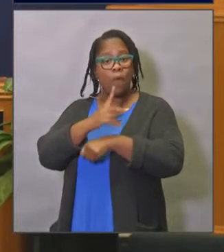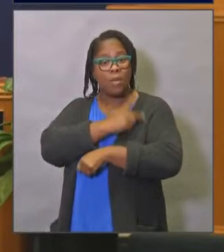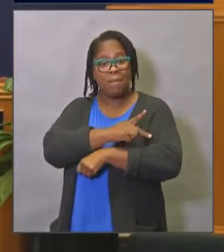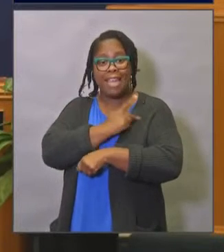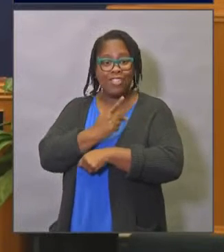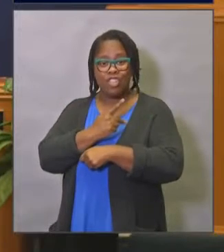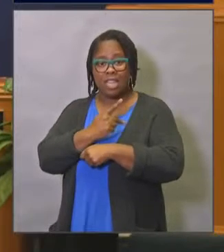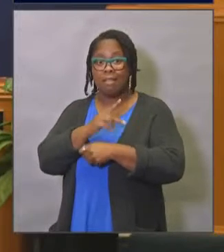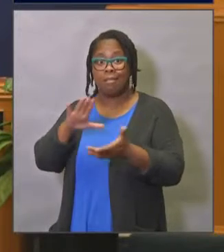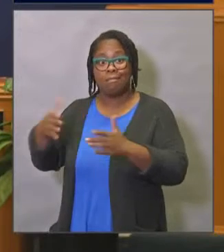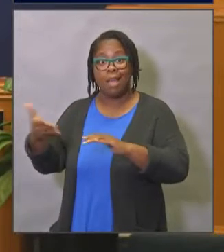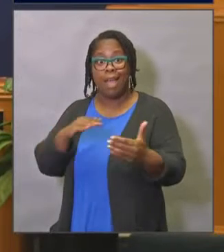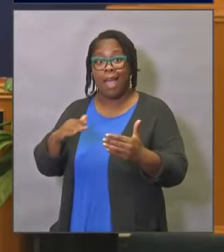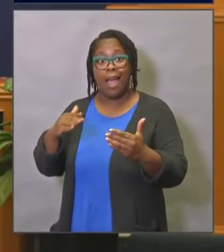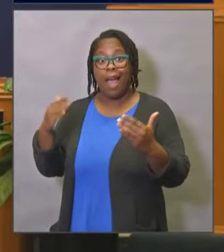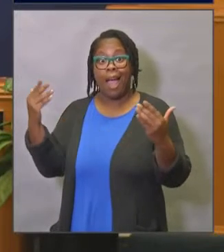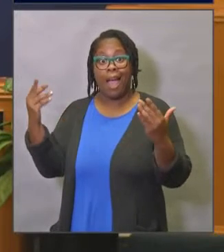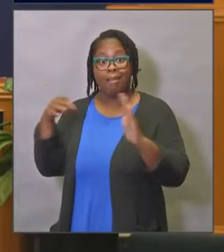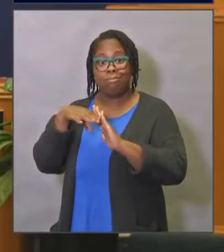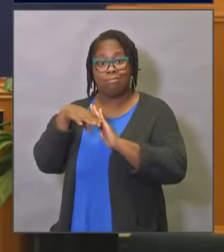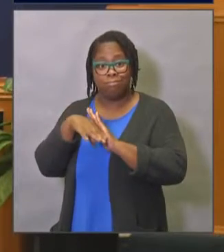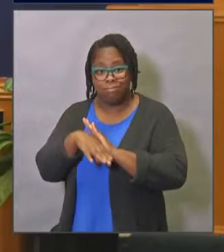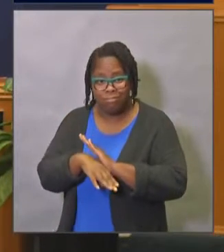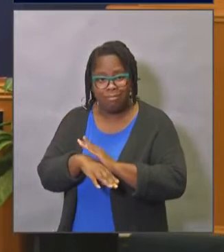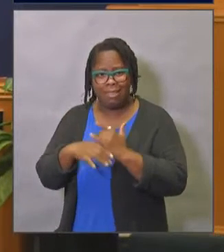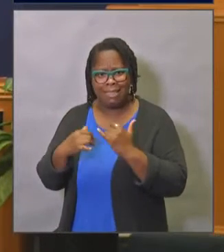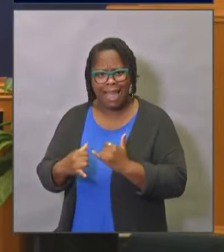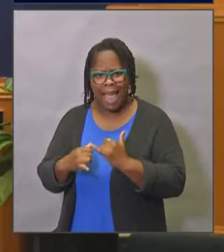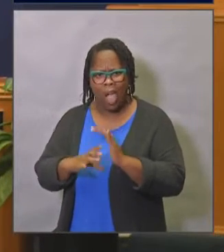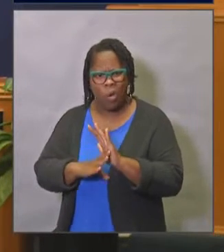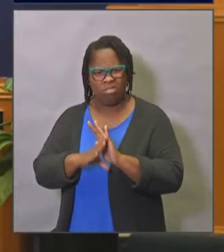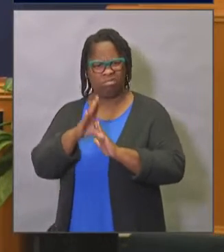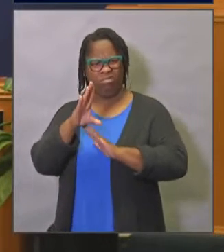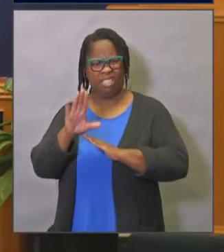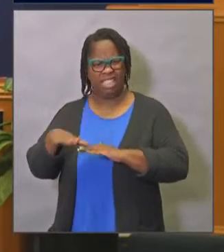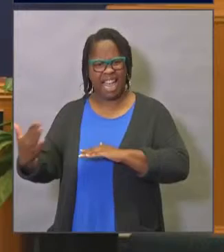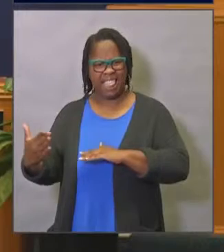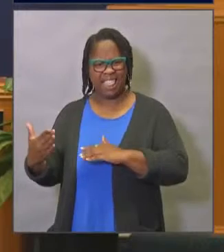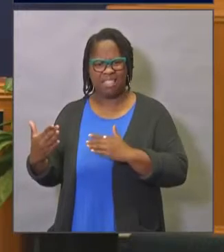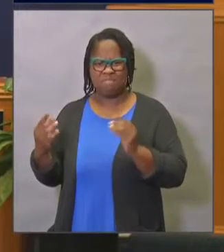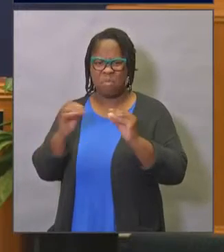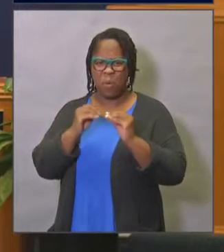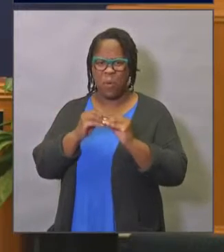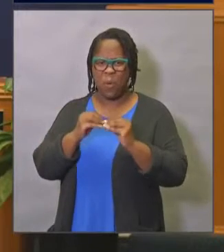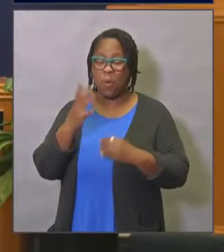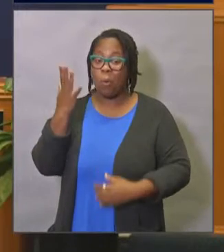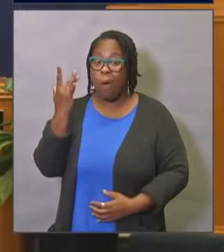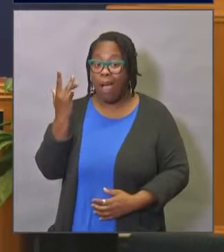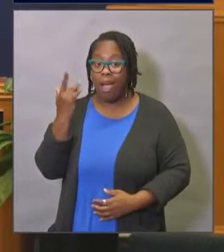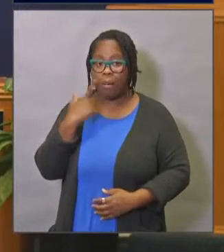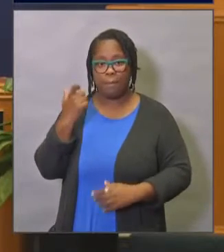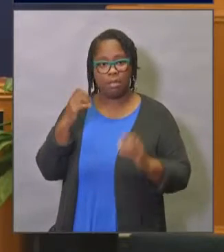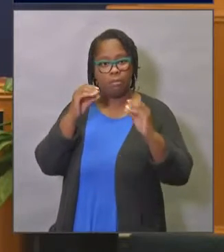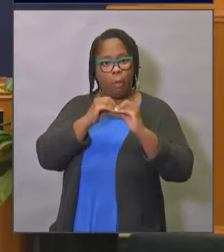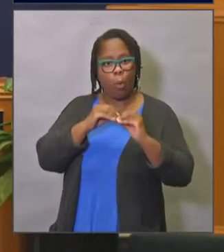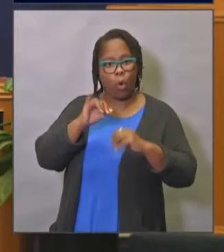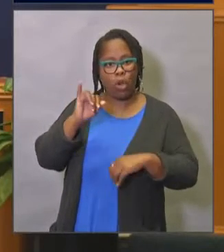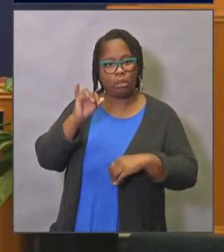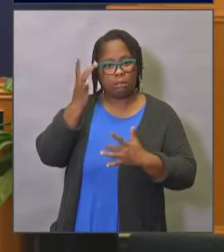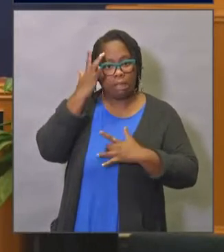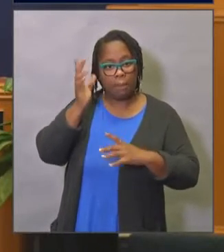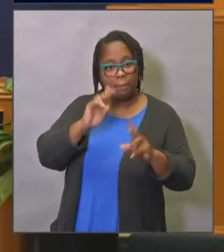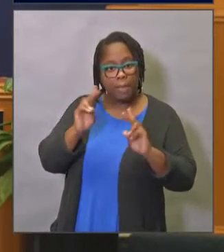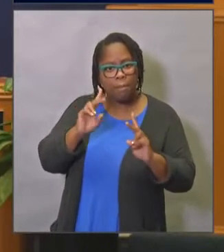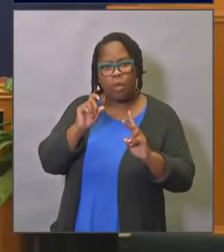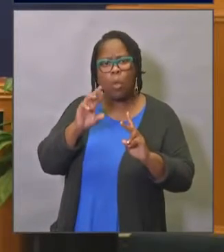record single-day death tallies. Can you explain why daily deaths are up? Is it just that we just simply have so many more infections, or is there something else, like is the average